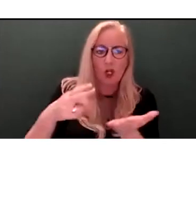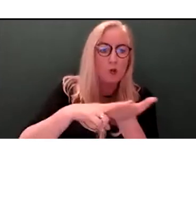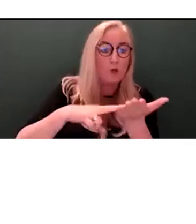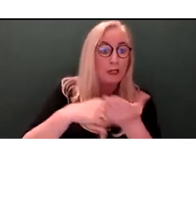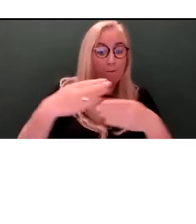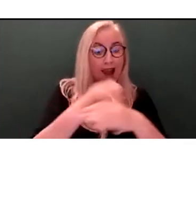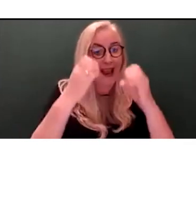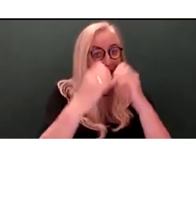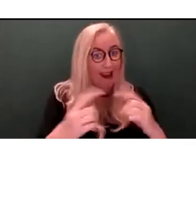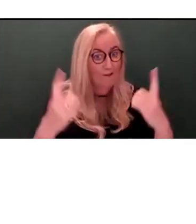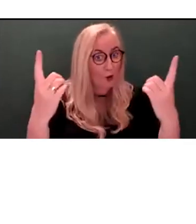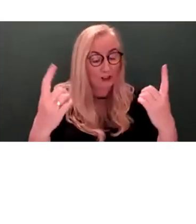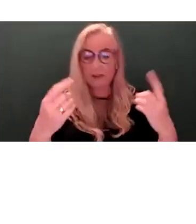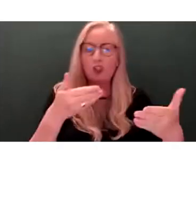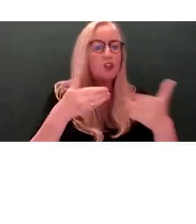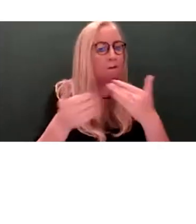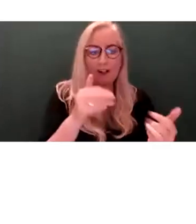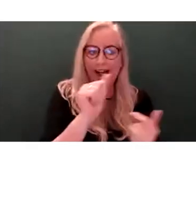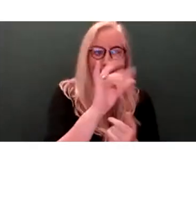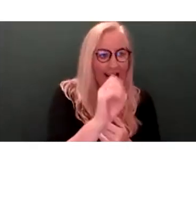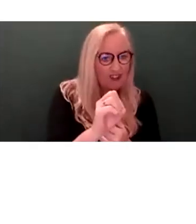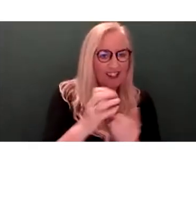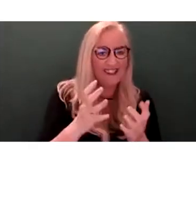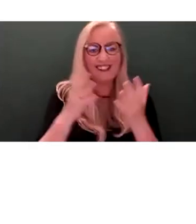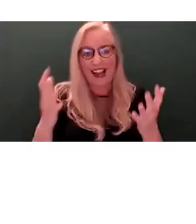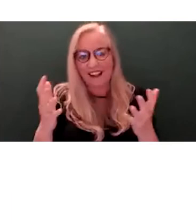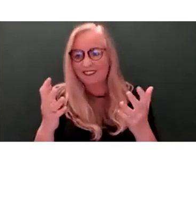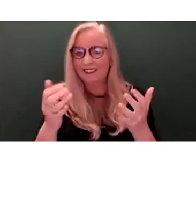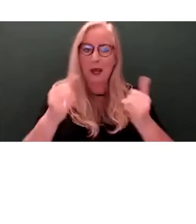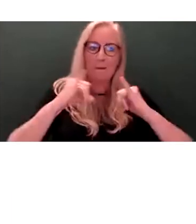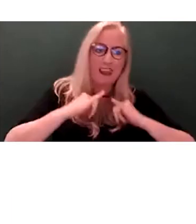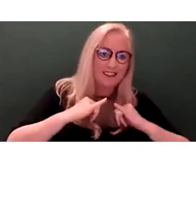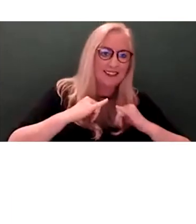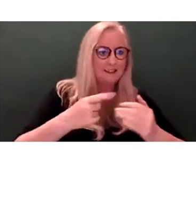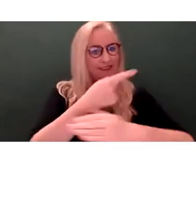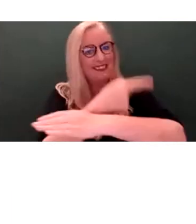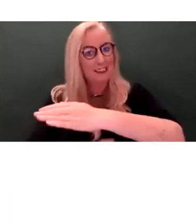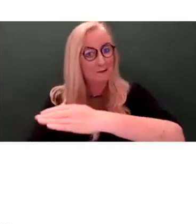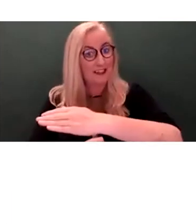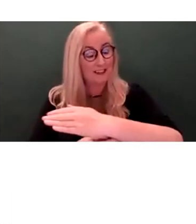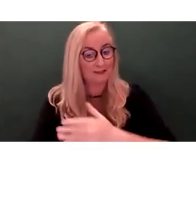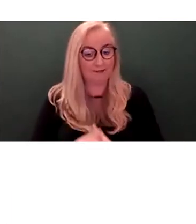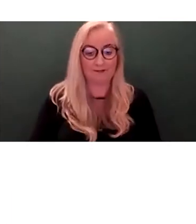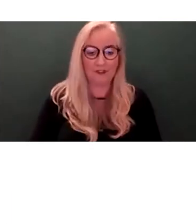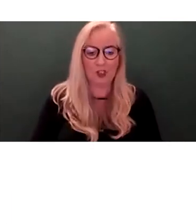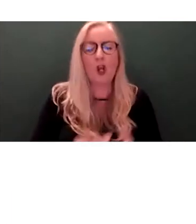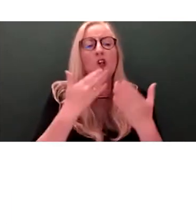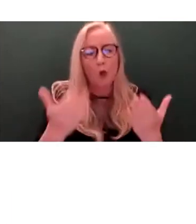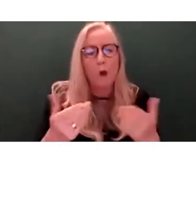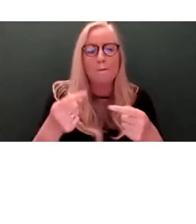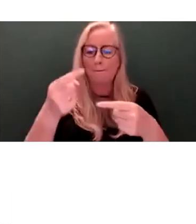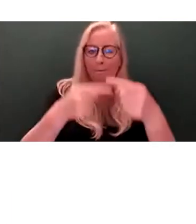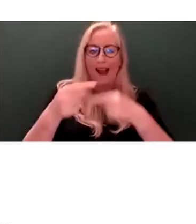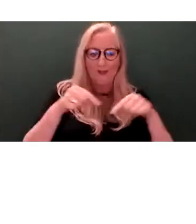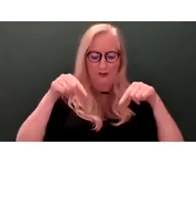everyone, regardless of our age, size, ability, or disability. So back to the reports